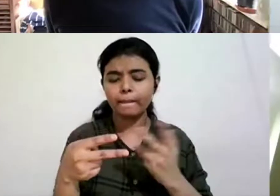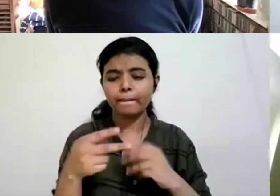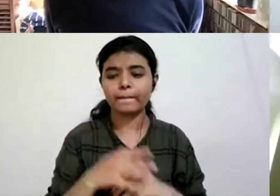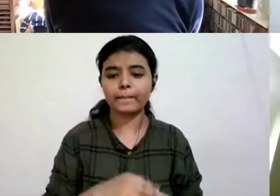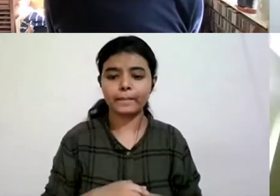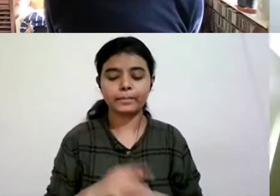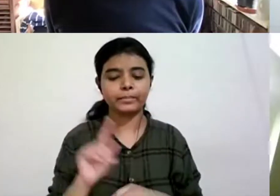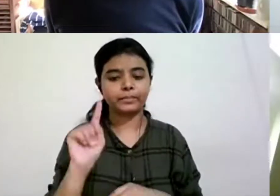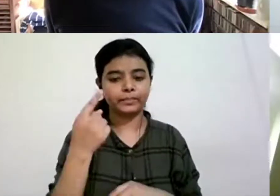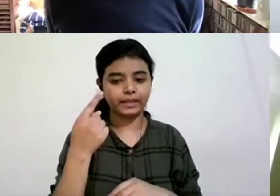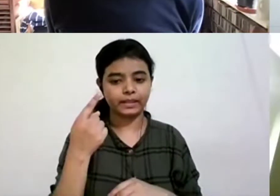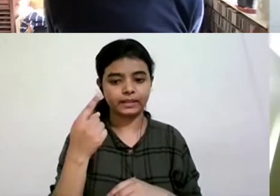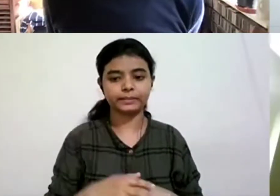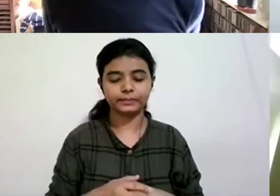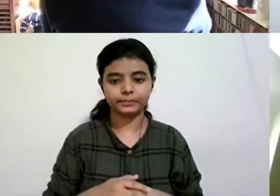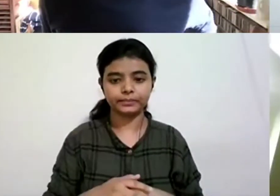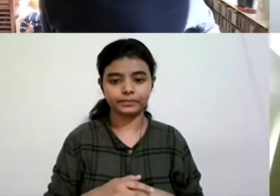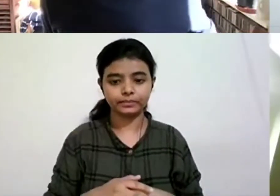First,